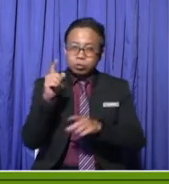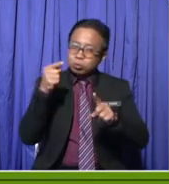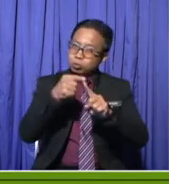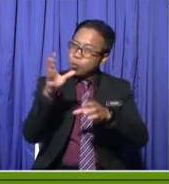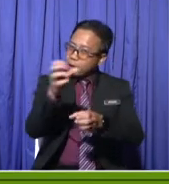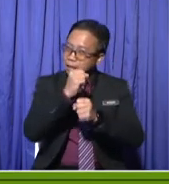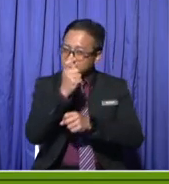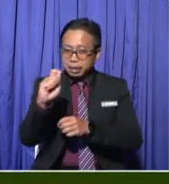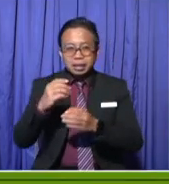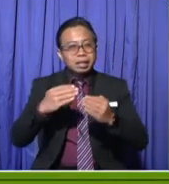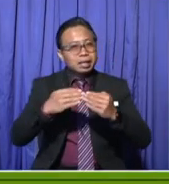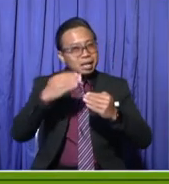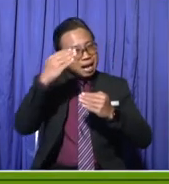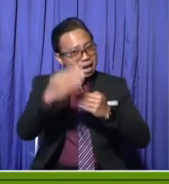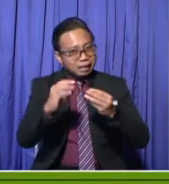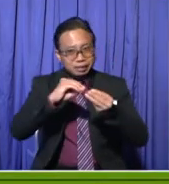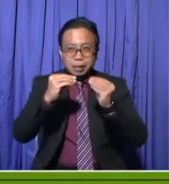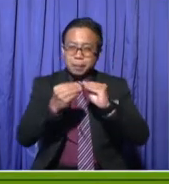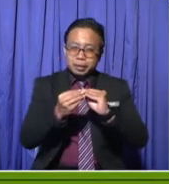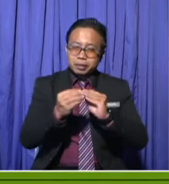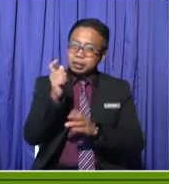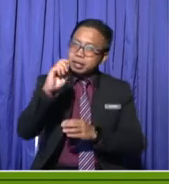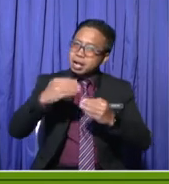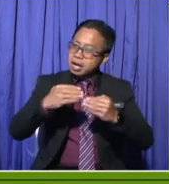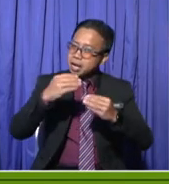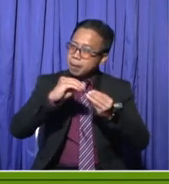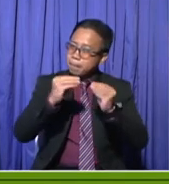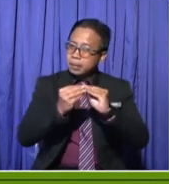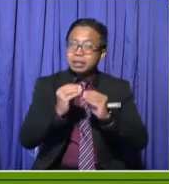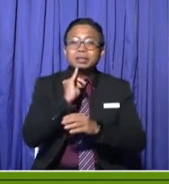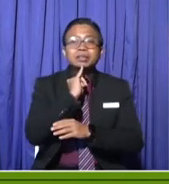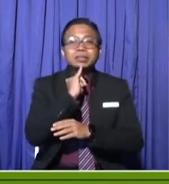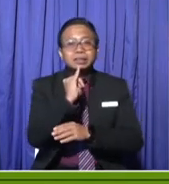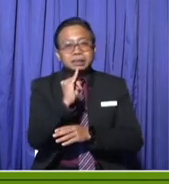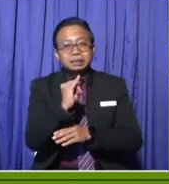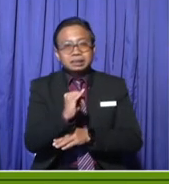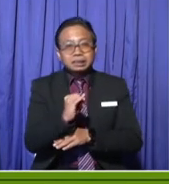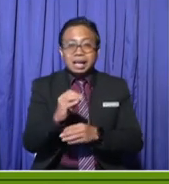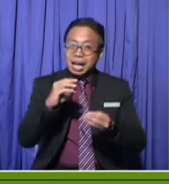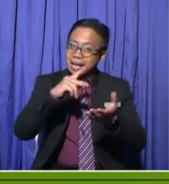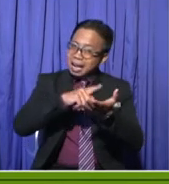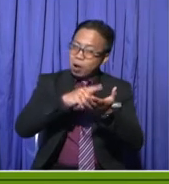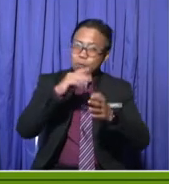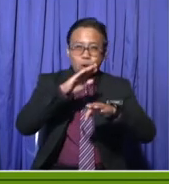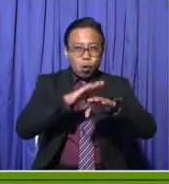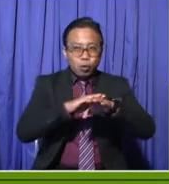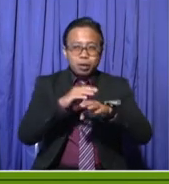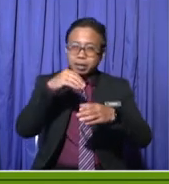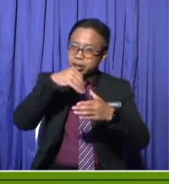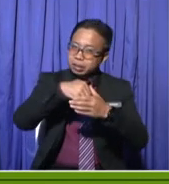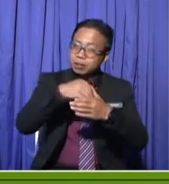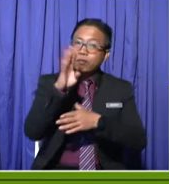the next number. The number series is count on in